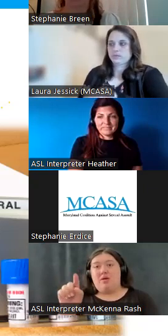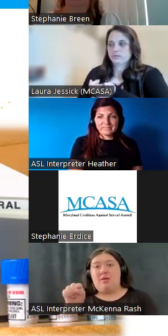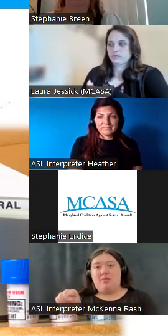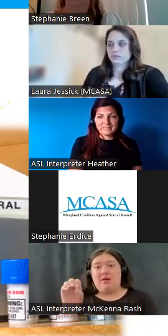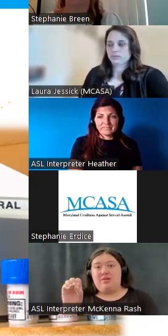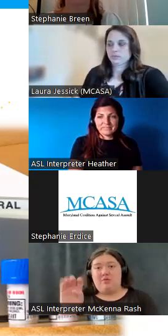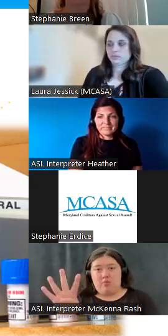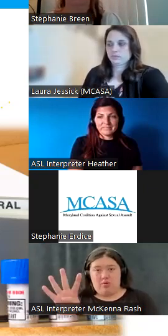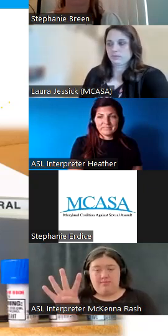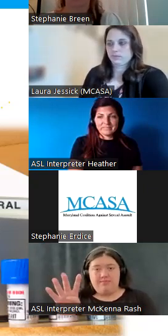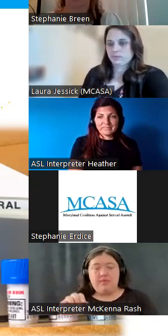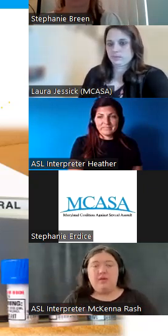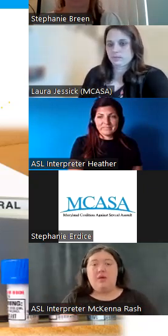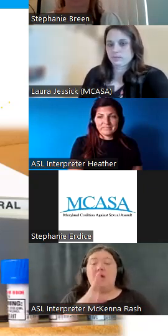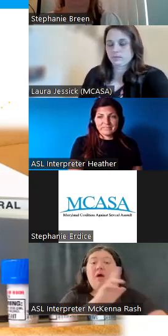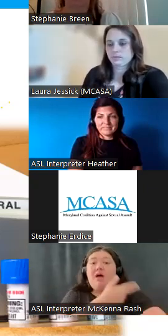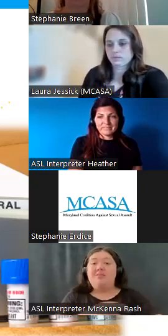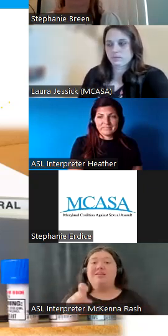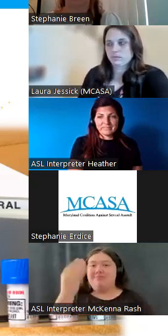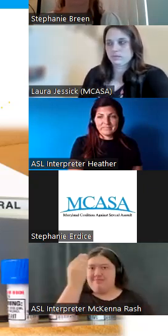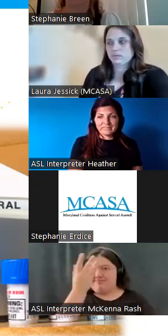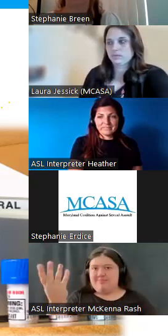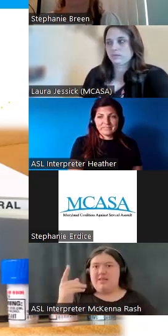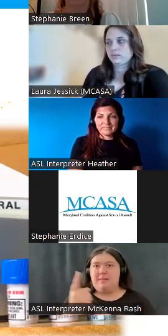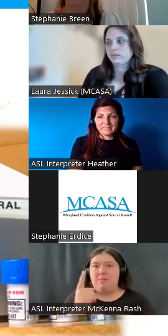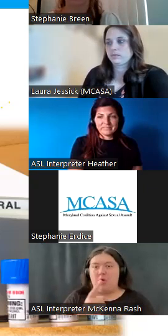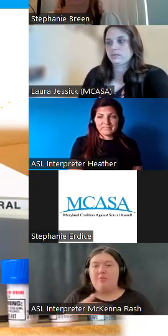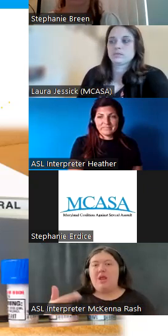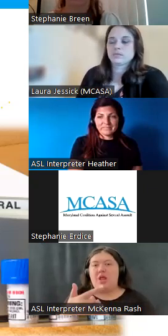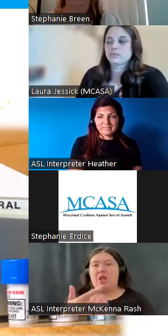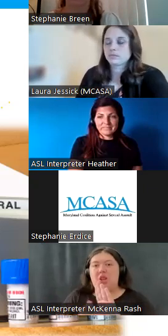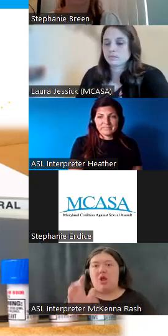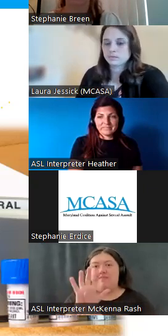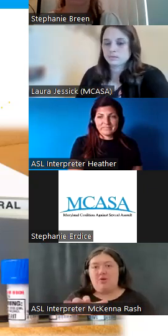2.08.01.04, hospitals must notify the appropriate law enforcement